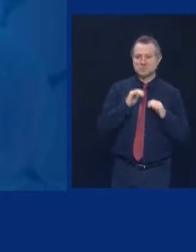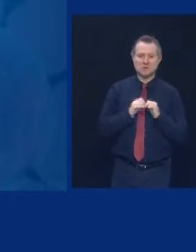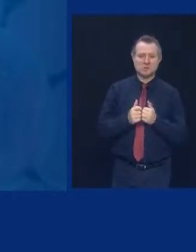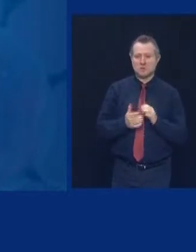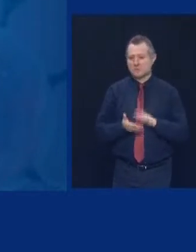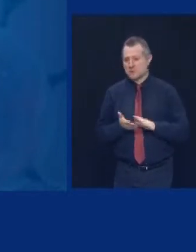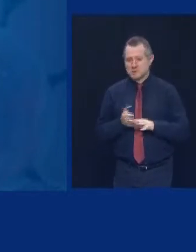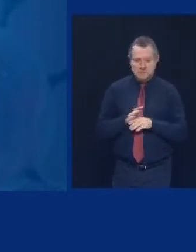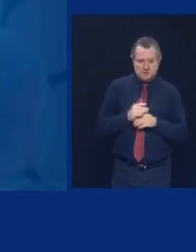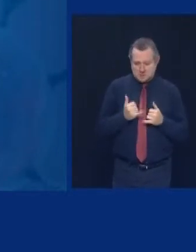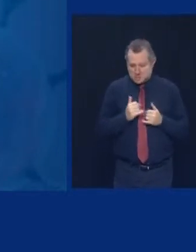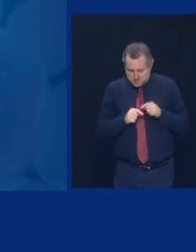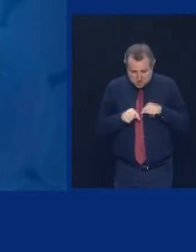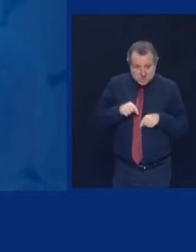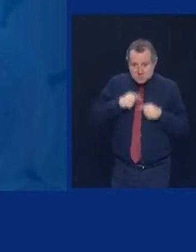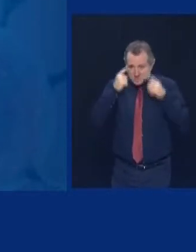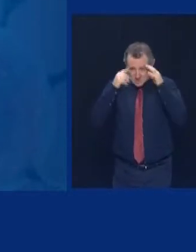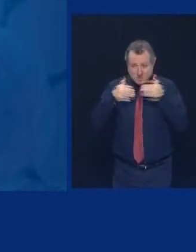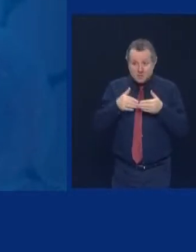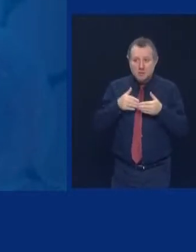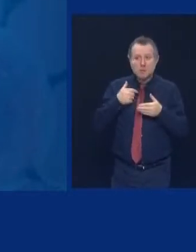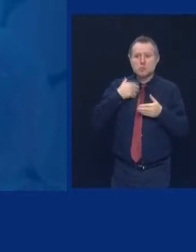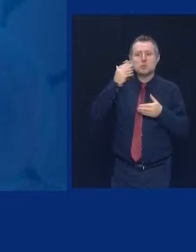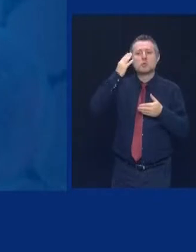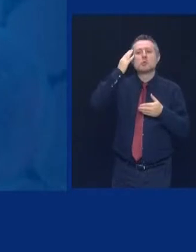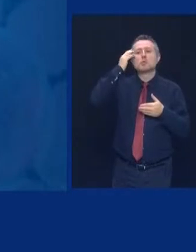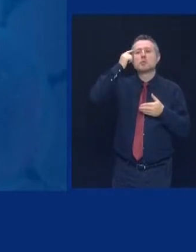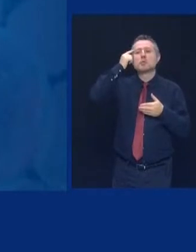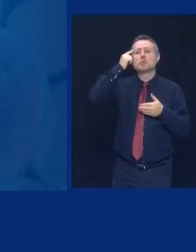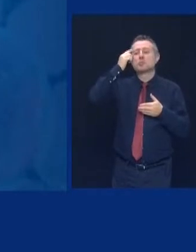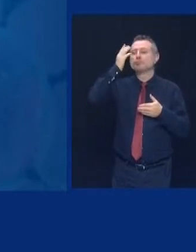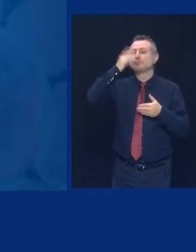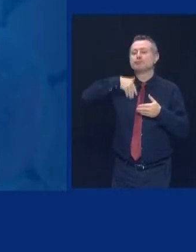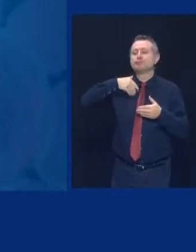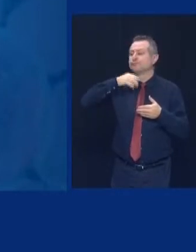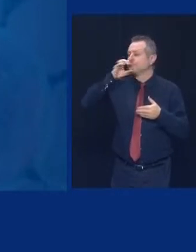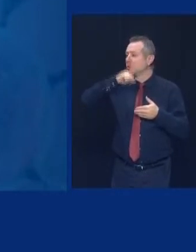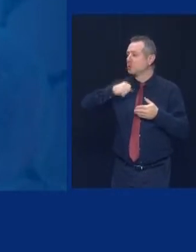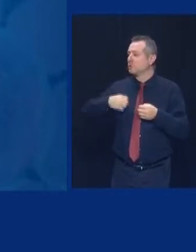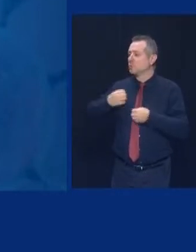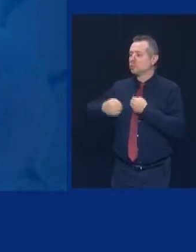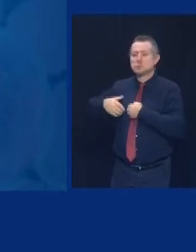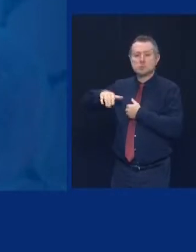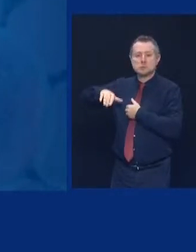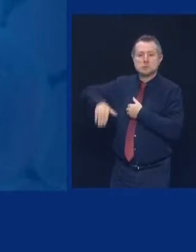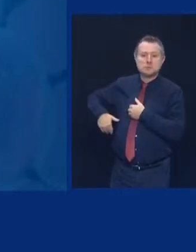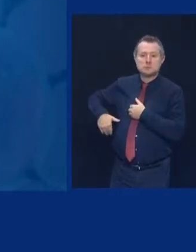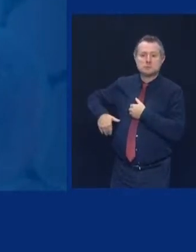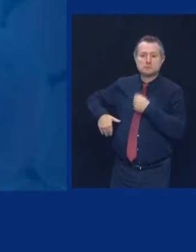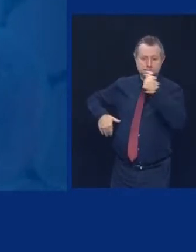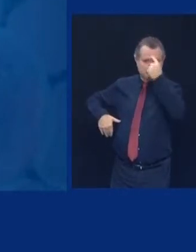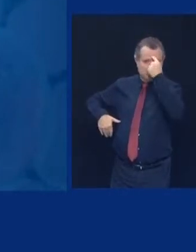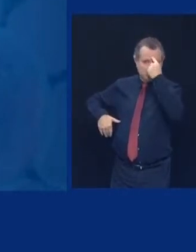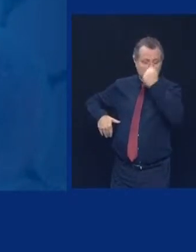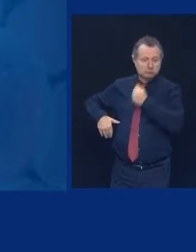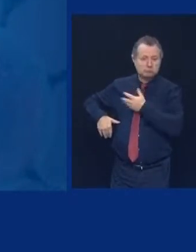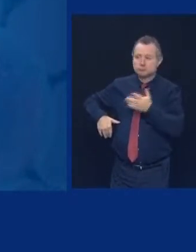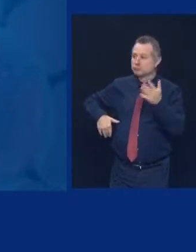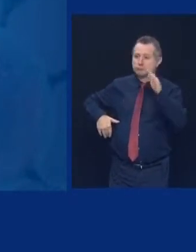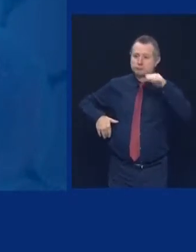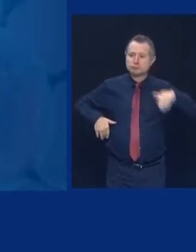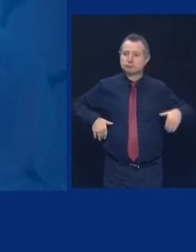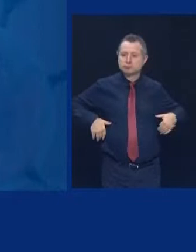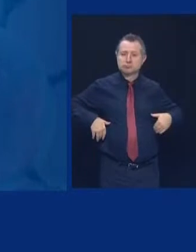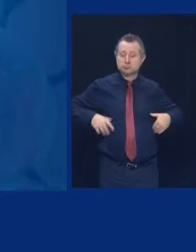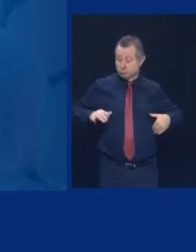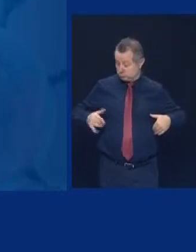that I think we're missing the emotional and mental health toll that has gone on.